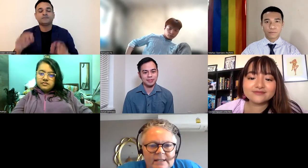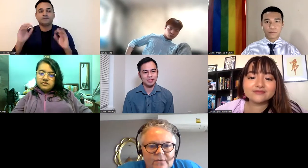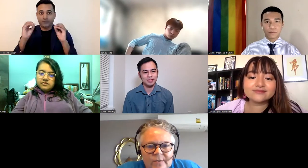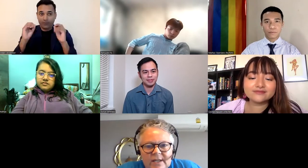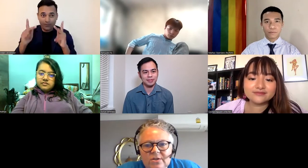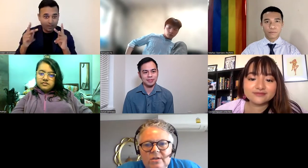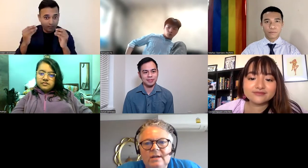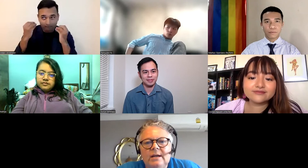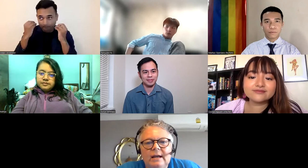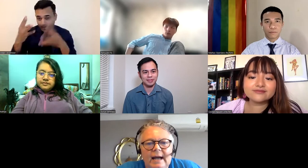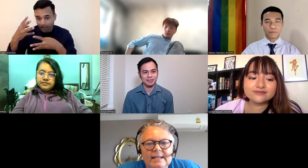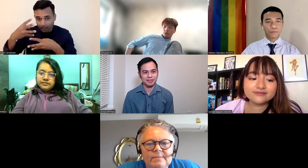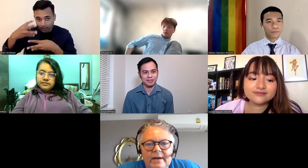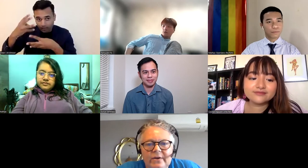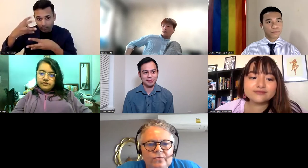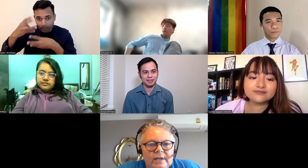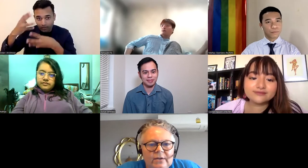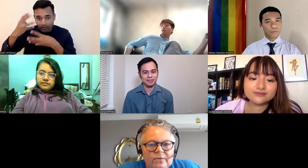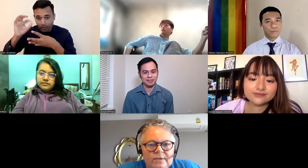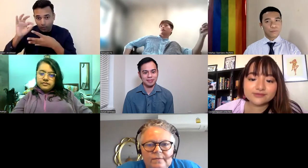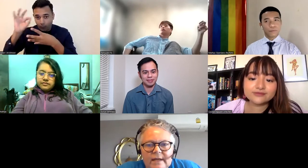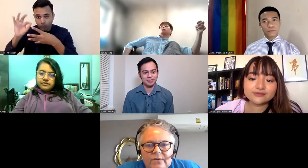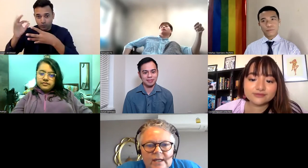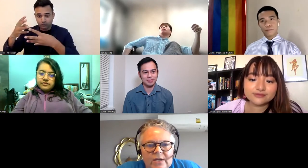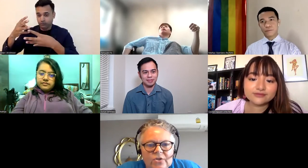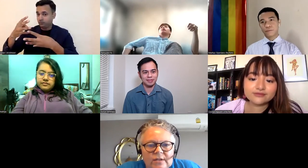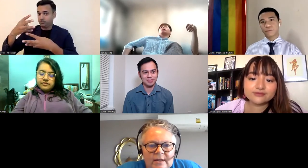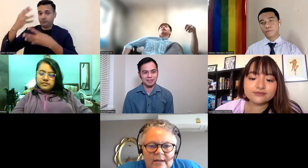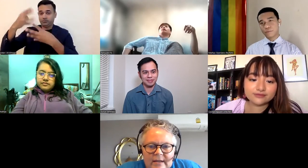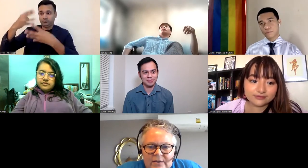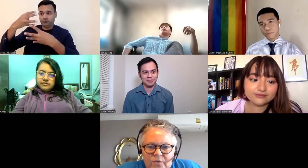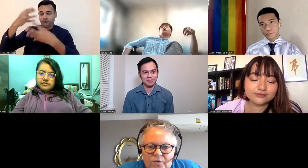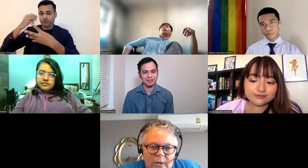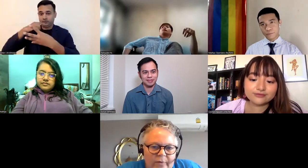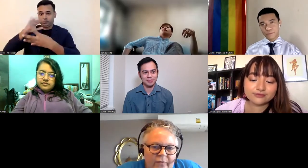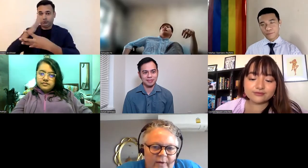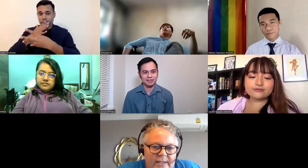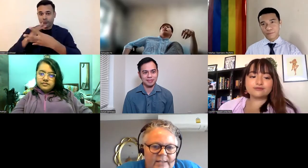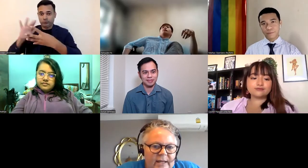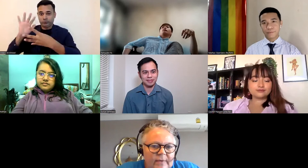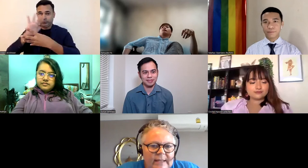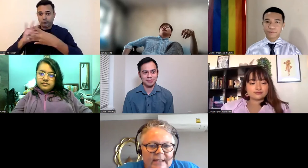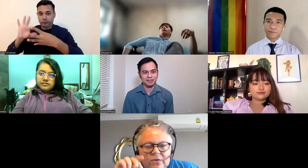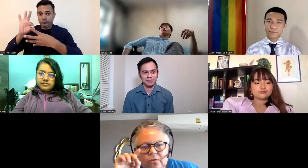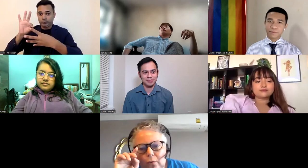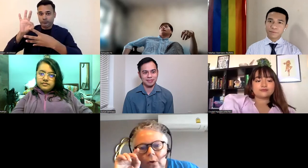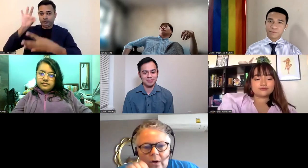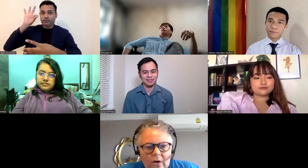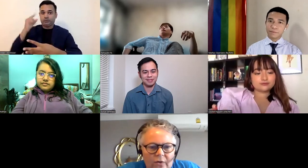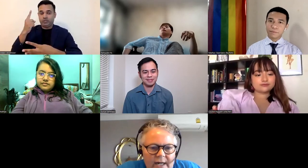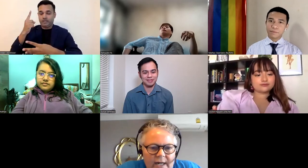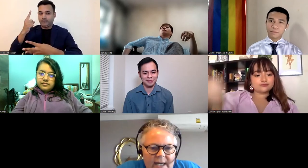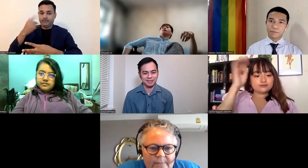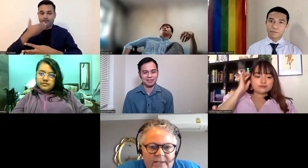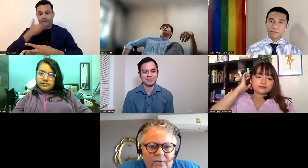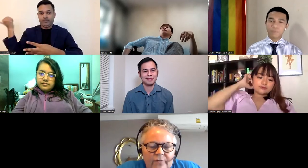and discrimination as a barrier to inclusive education. There's also a couple of questions that relate to